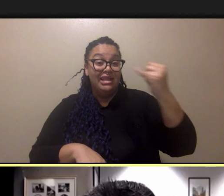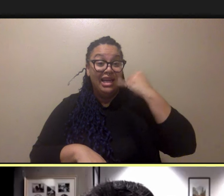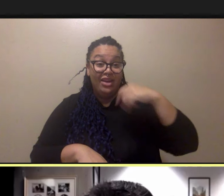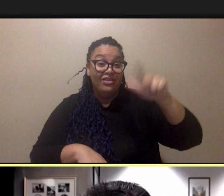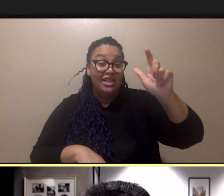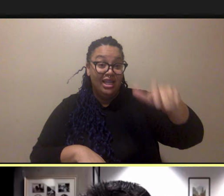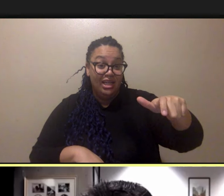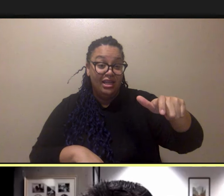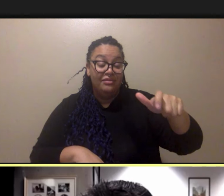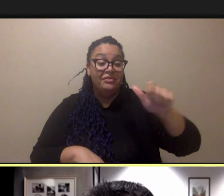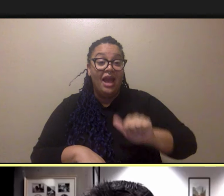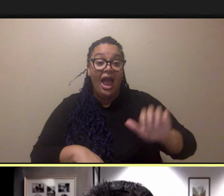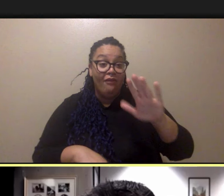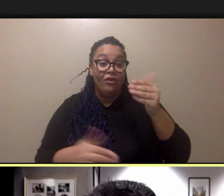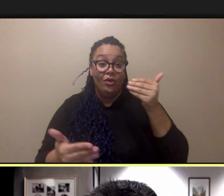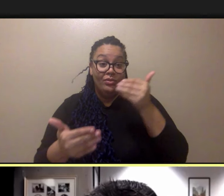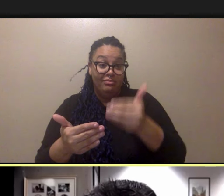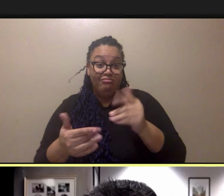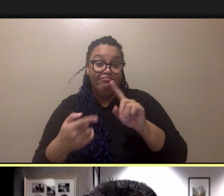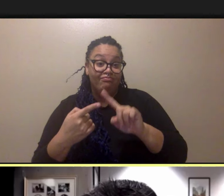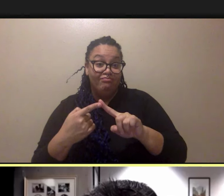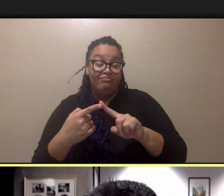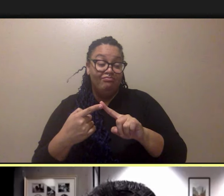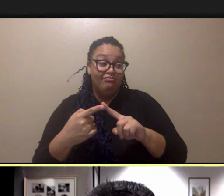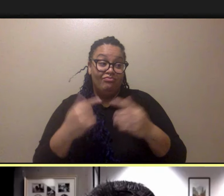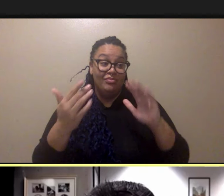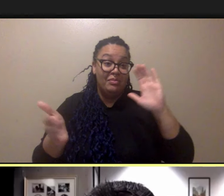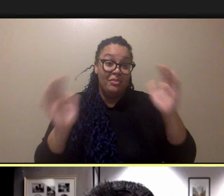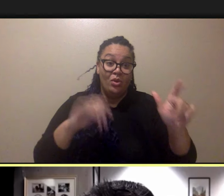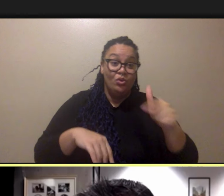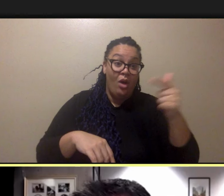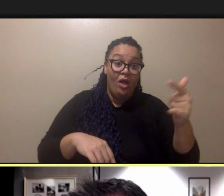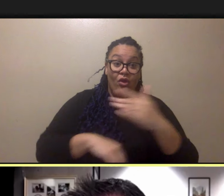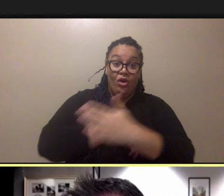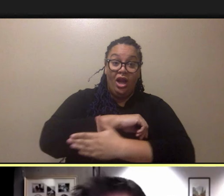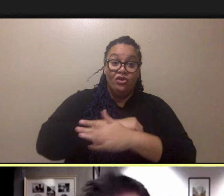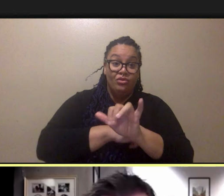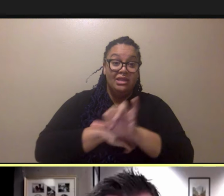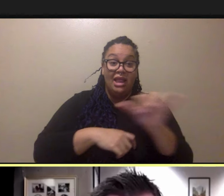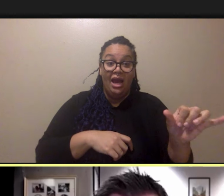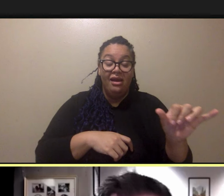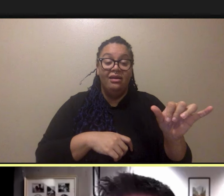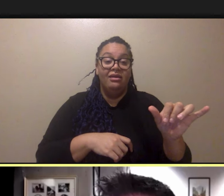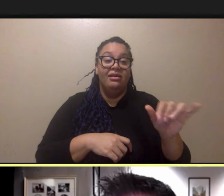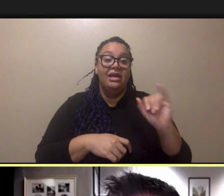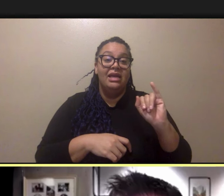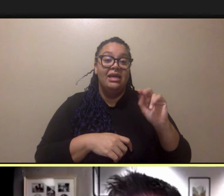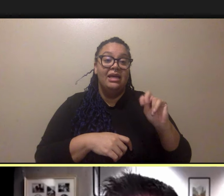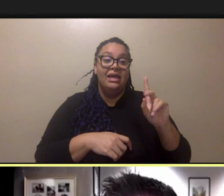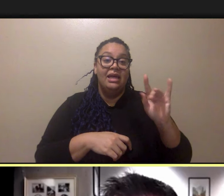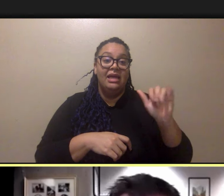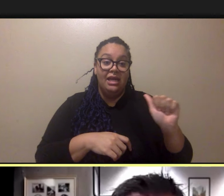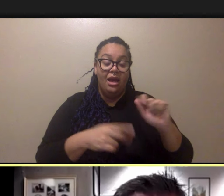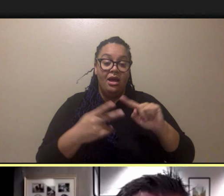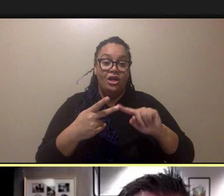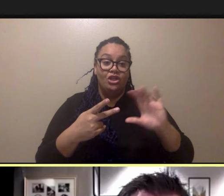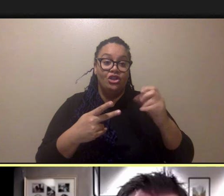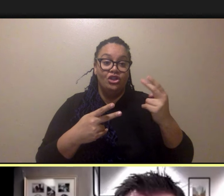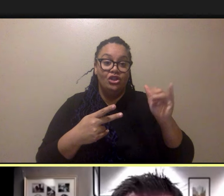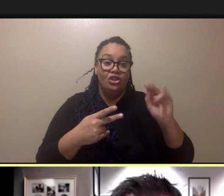than the moon, nearer too than the more populous countries of India and China. So they had a labor